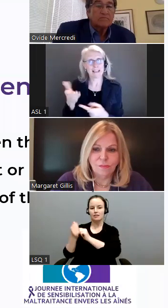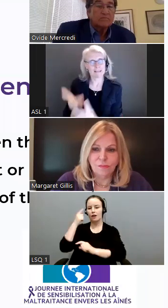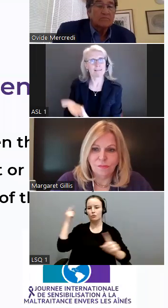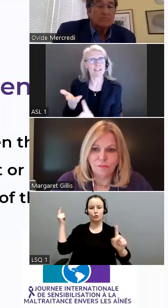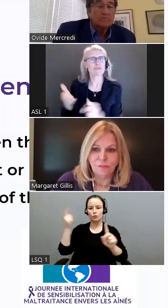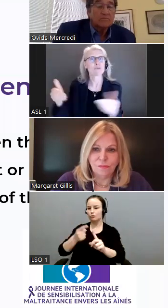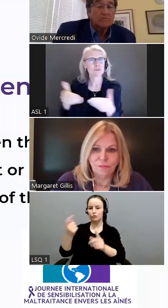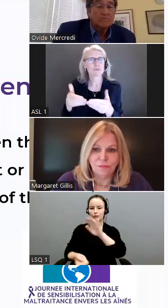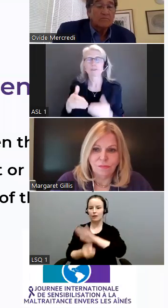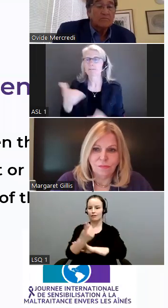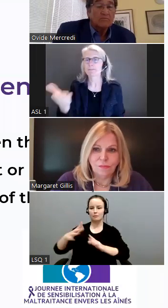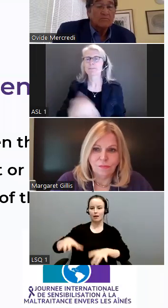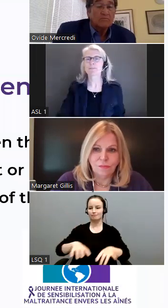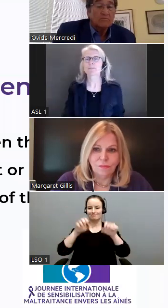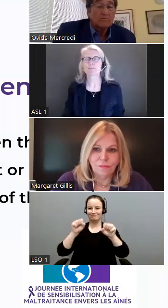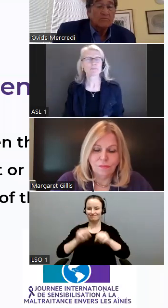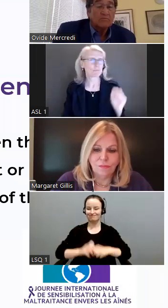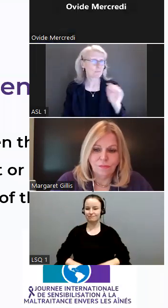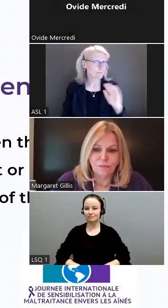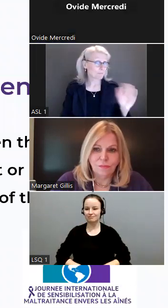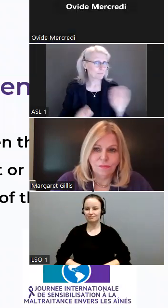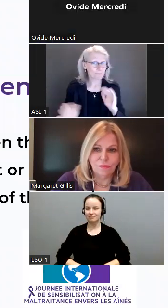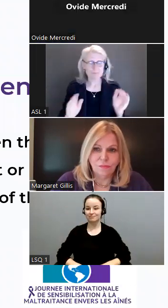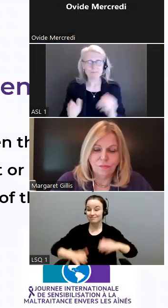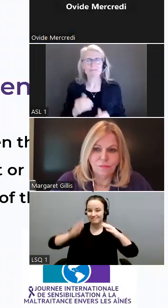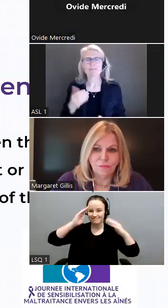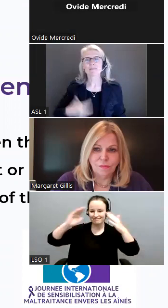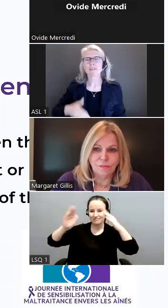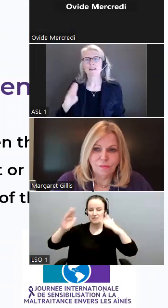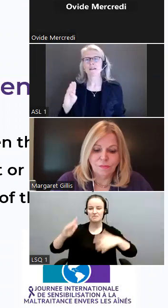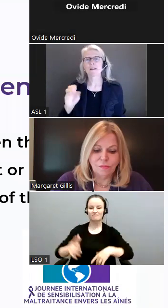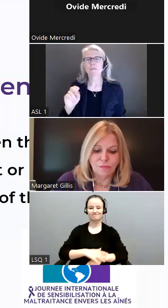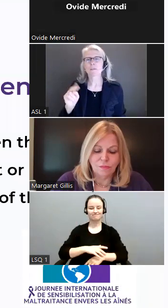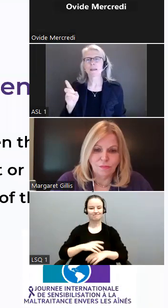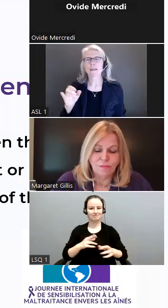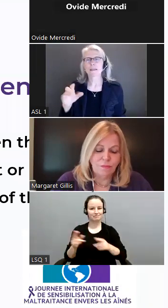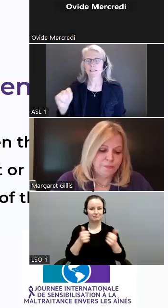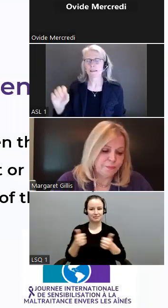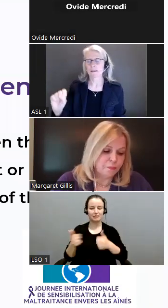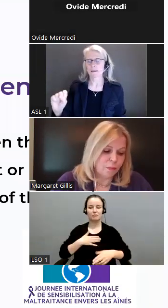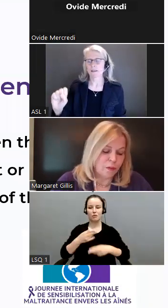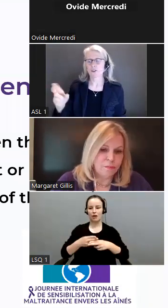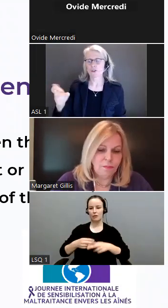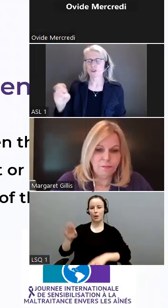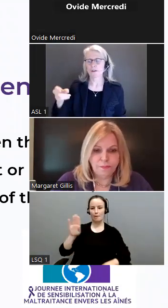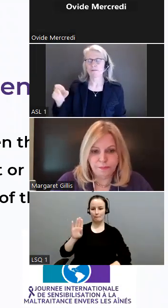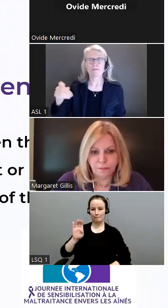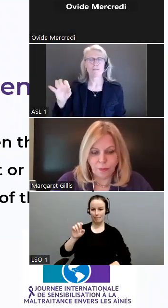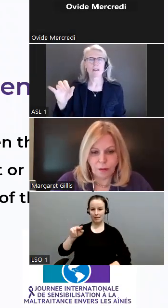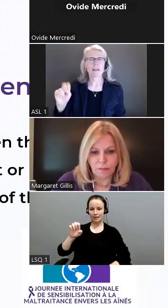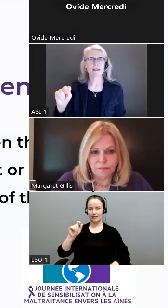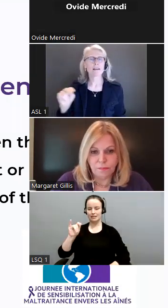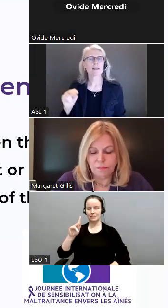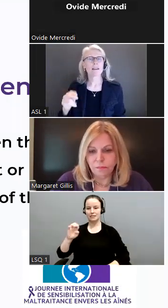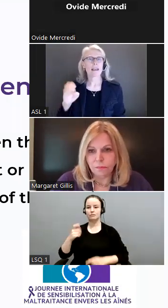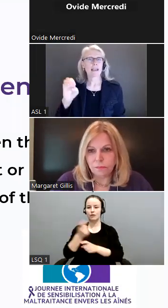Benedict? Hello, everyone. I hope you're doing well. My name is Benedict Schifflin. As Rayanne mentioned, I'm the Executive Director of the Canadian Network